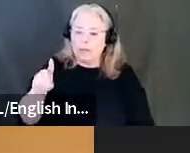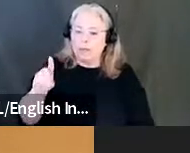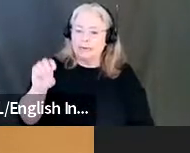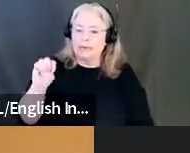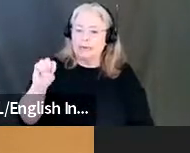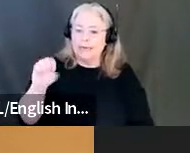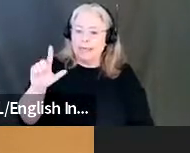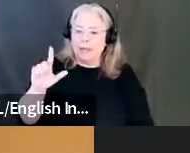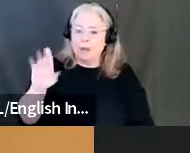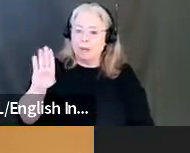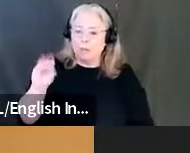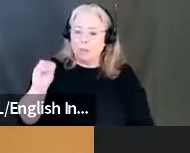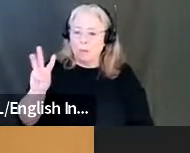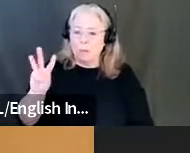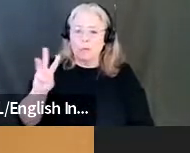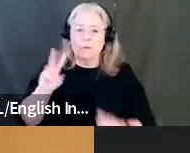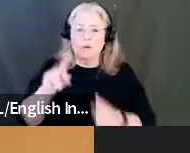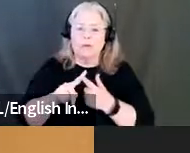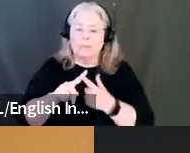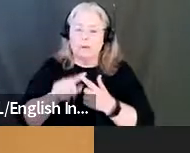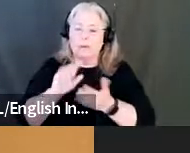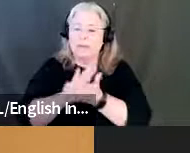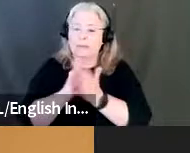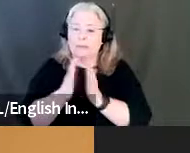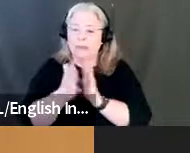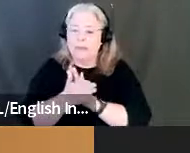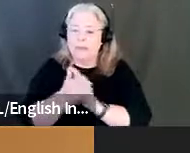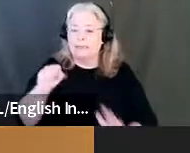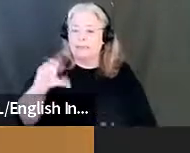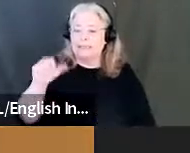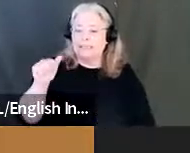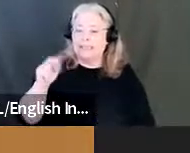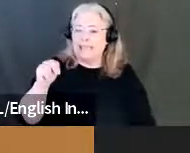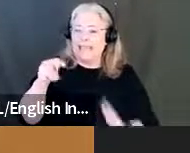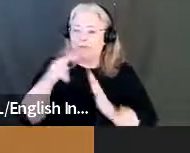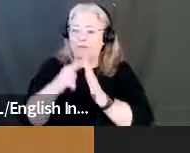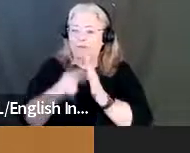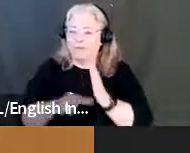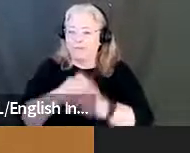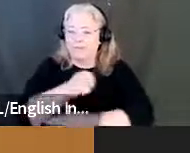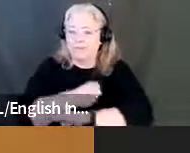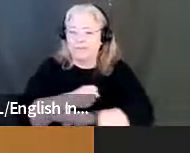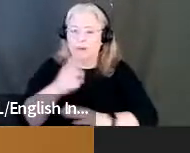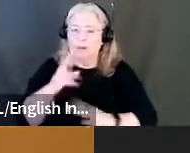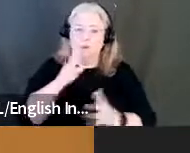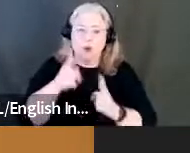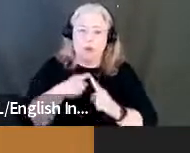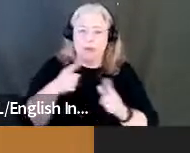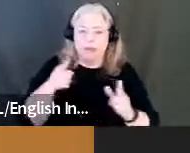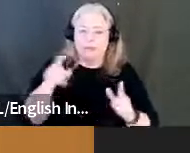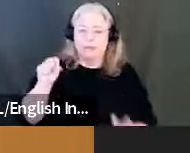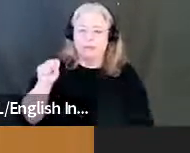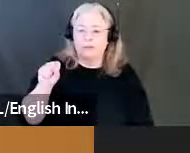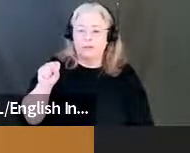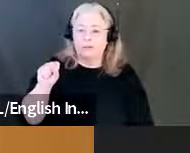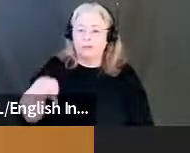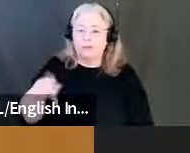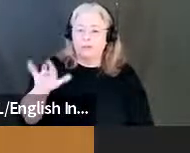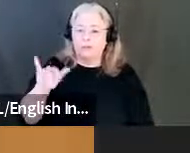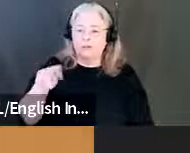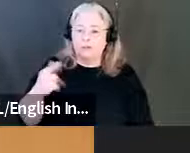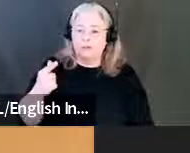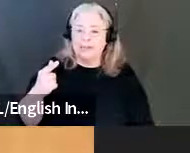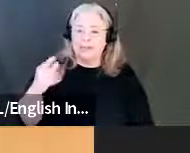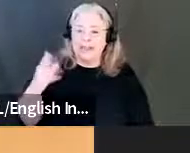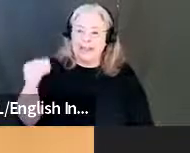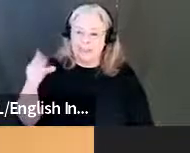into a scan and read station with the spring clip. But I want to talk about the spring clip because that's in there and what we can do